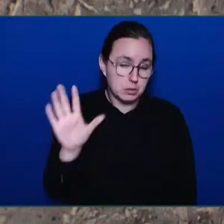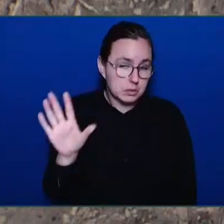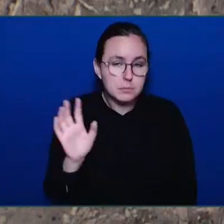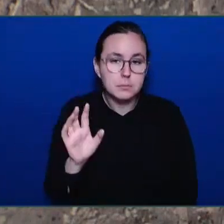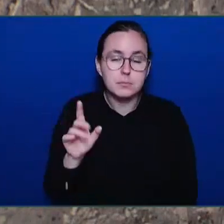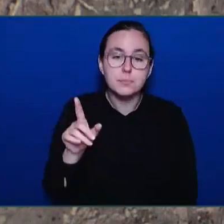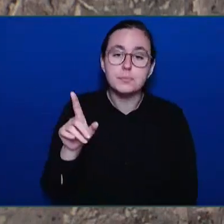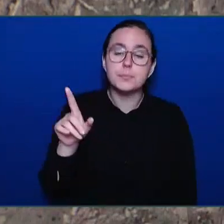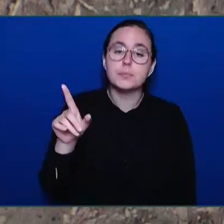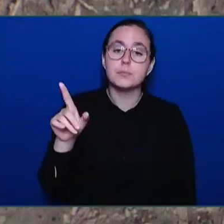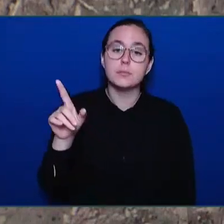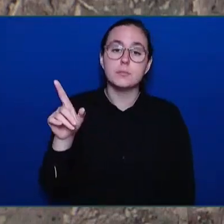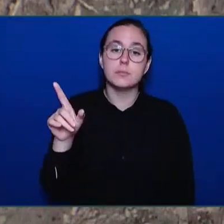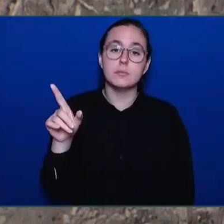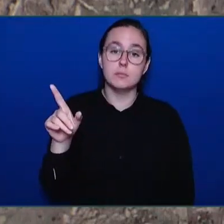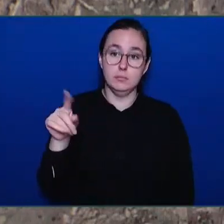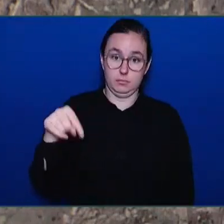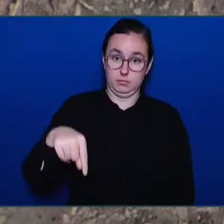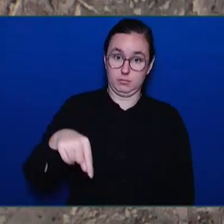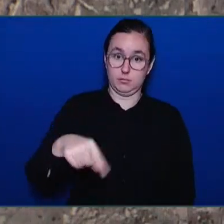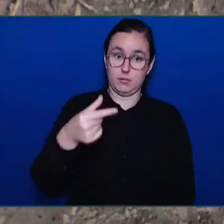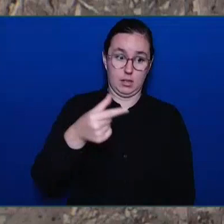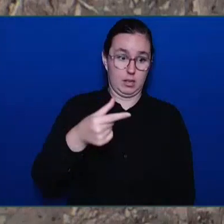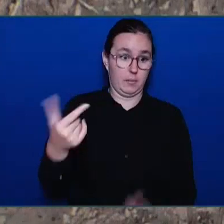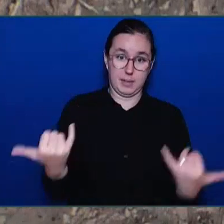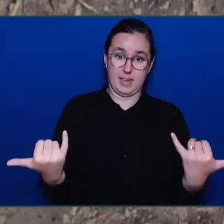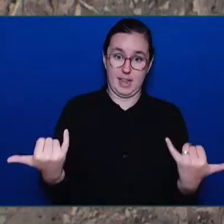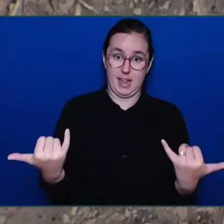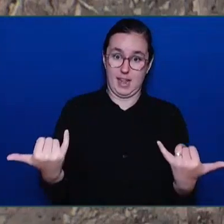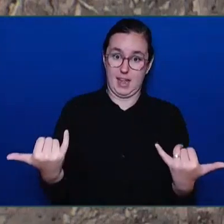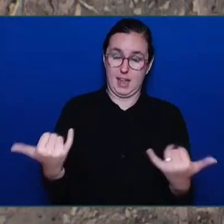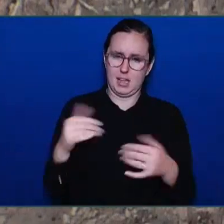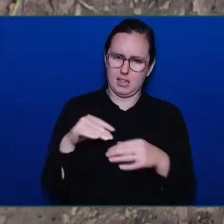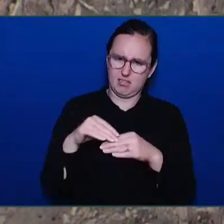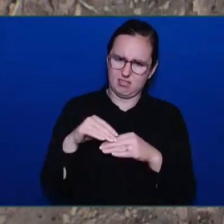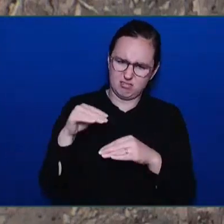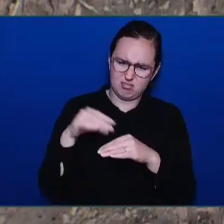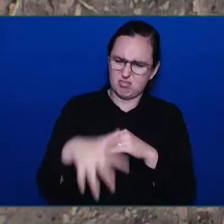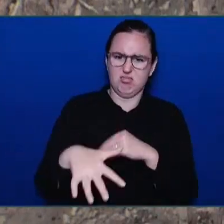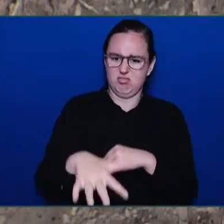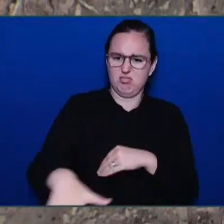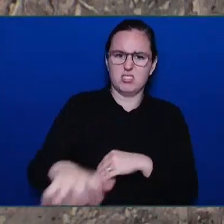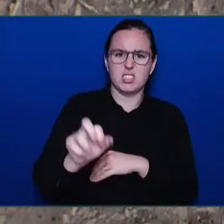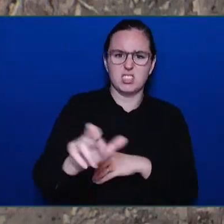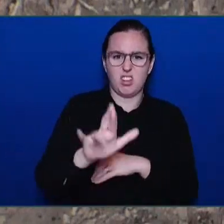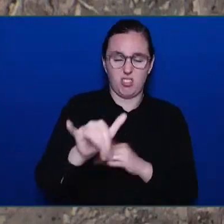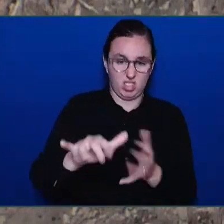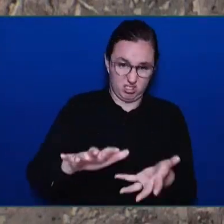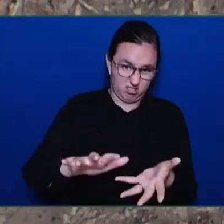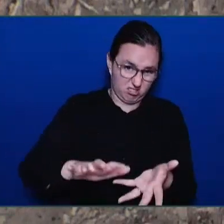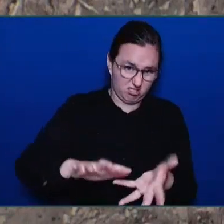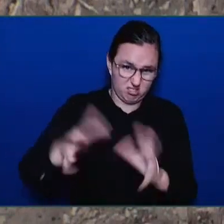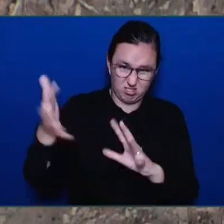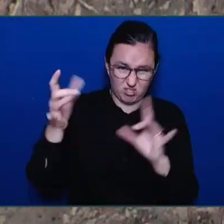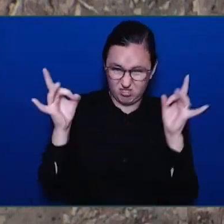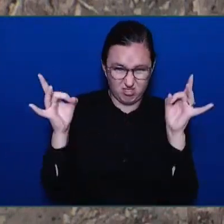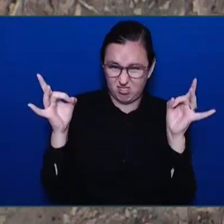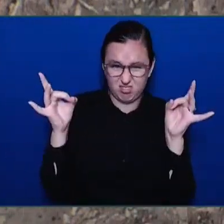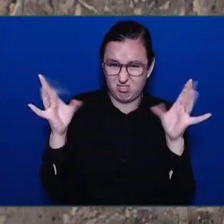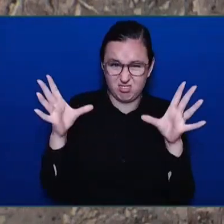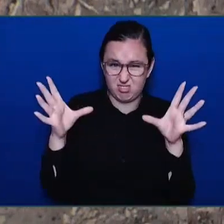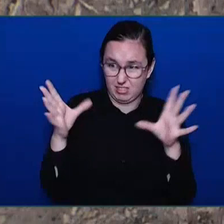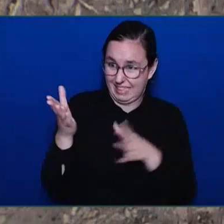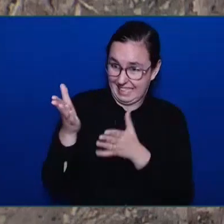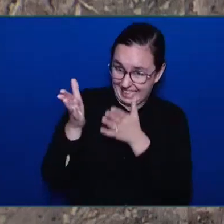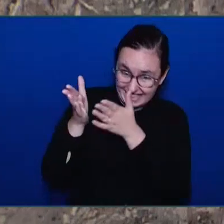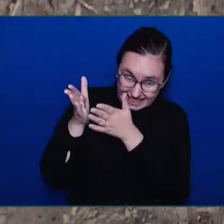Surrey. And this government, this NDP government, was involved every step of the way, including approving a